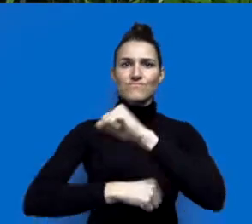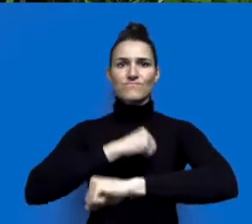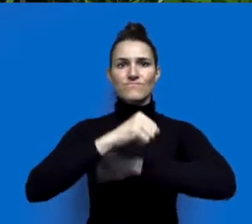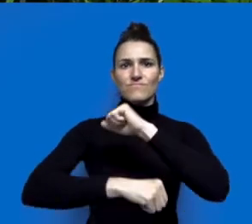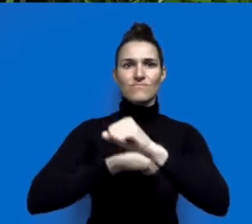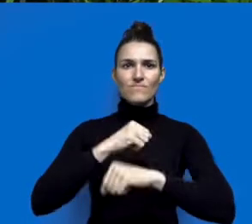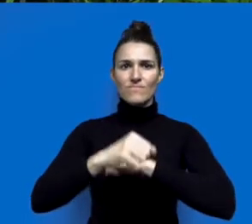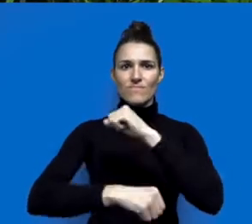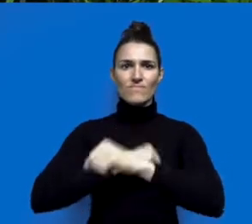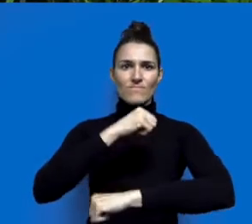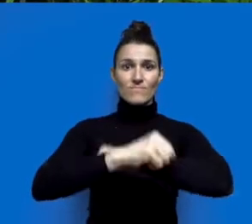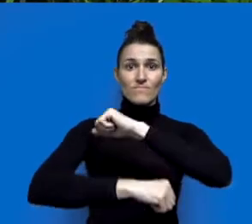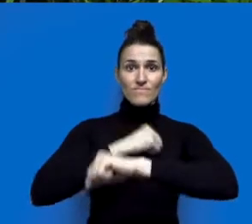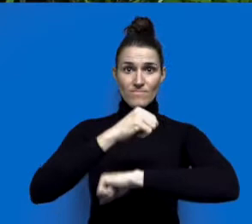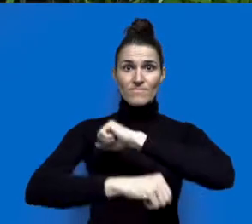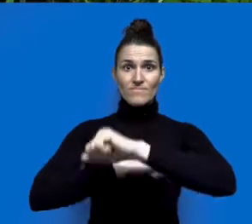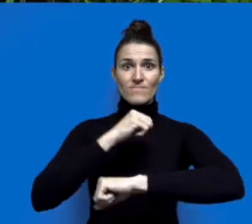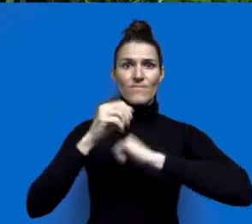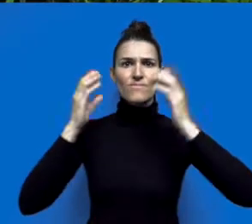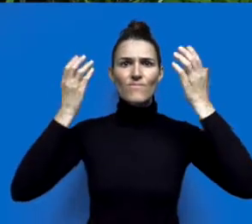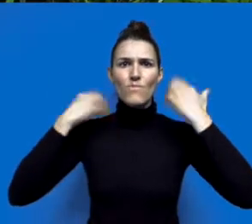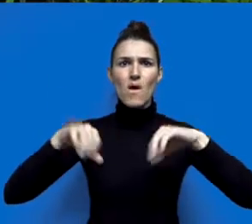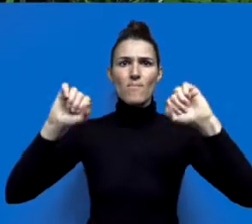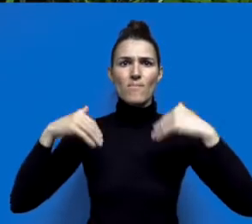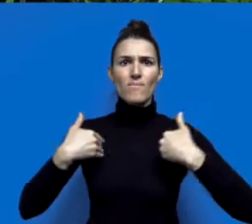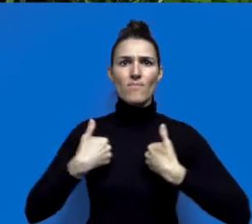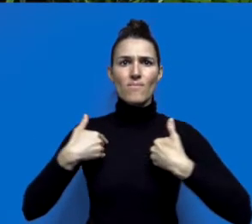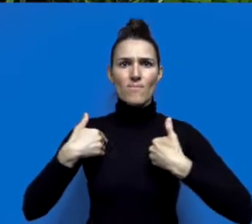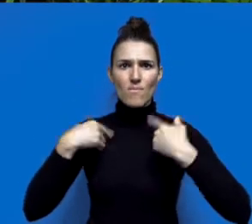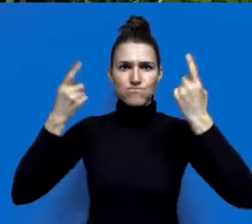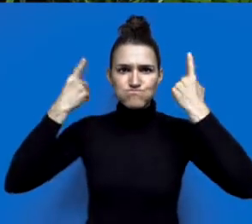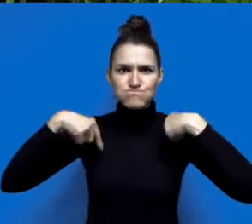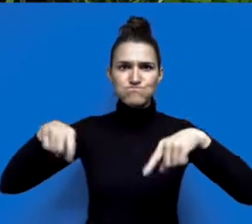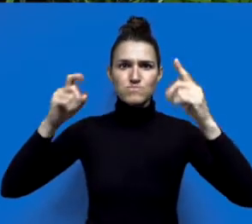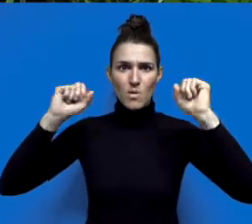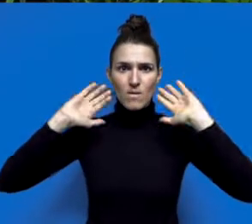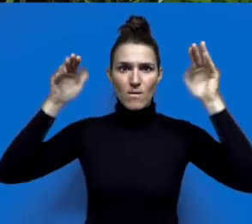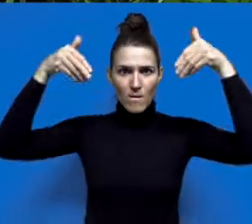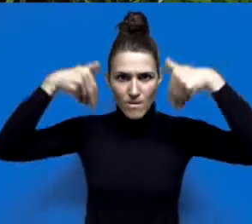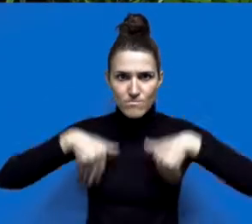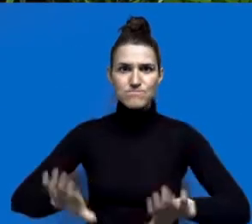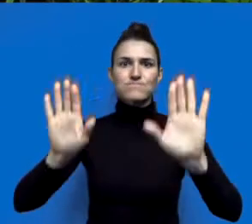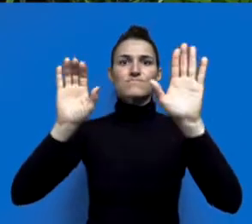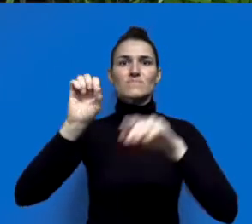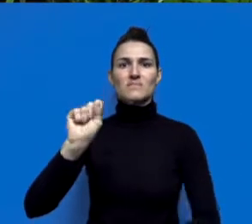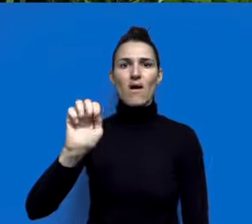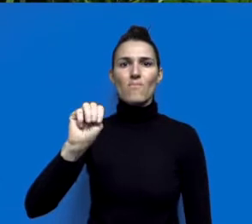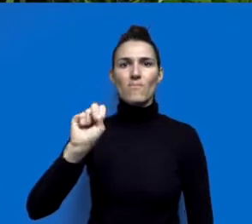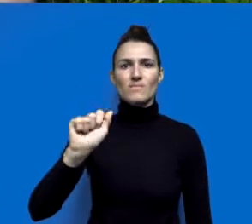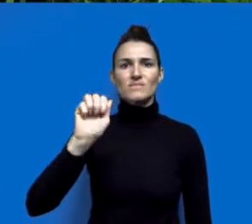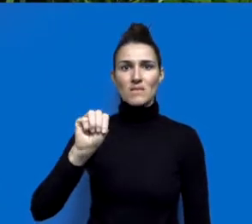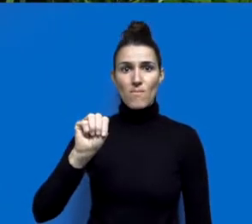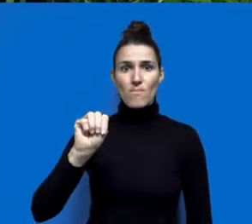do some ram, sam, sam. We have our gooly gooly goolies